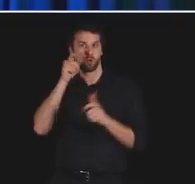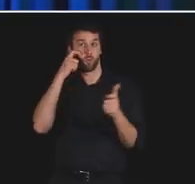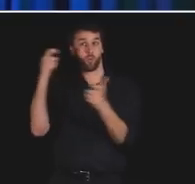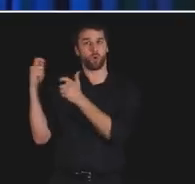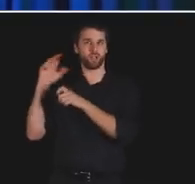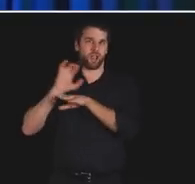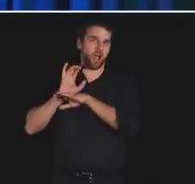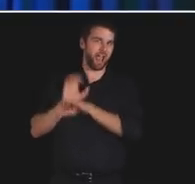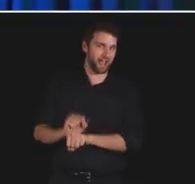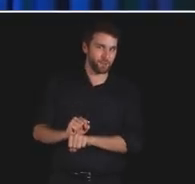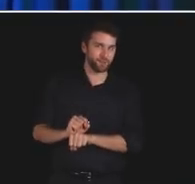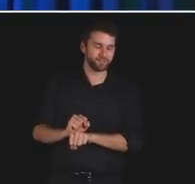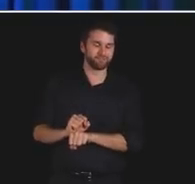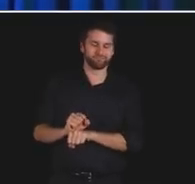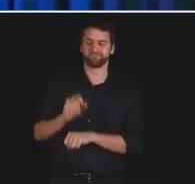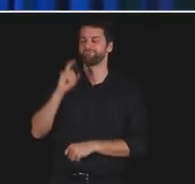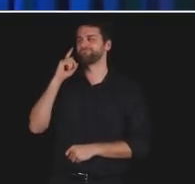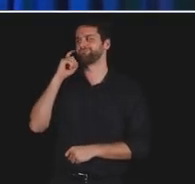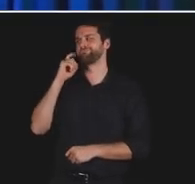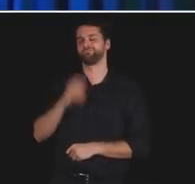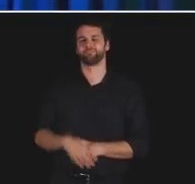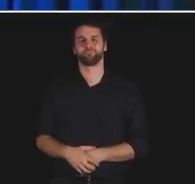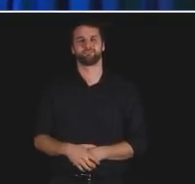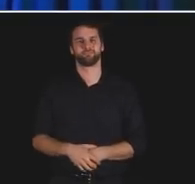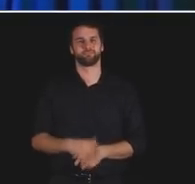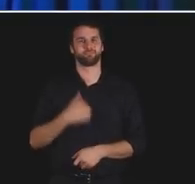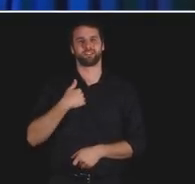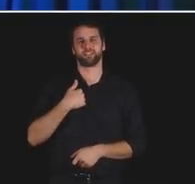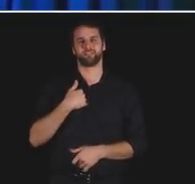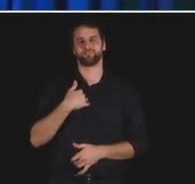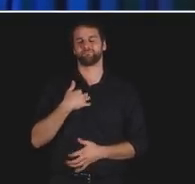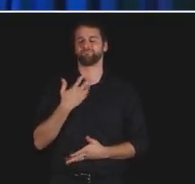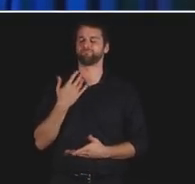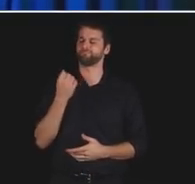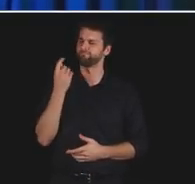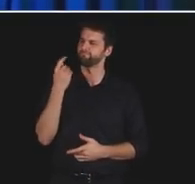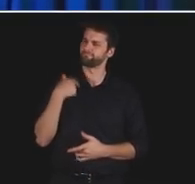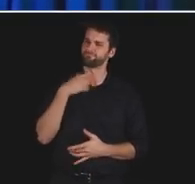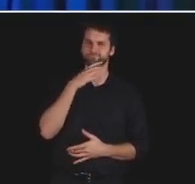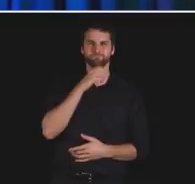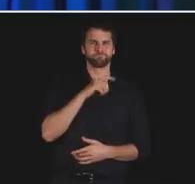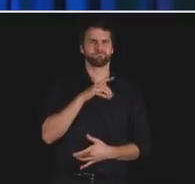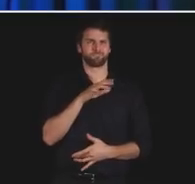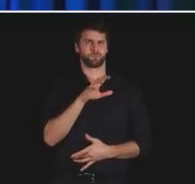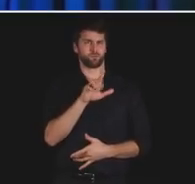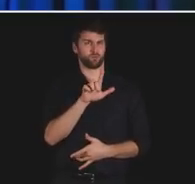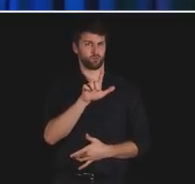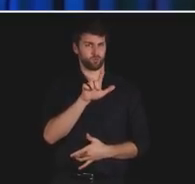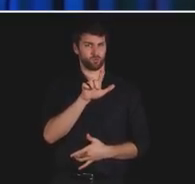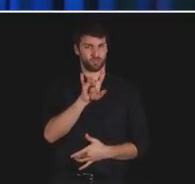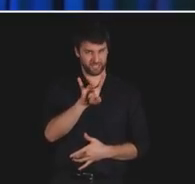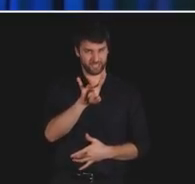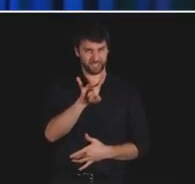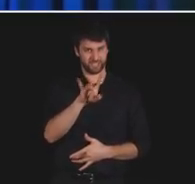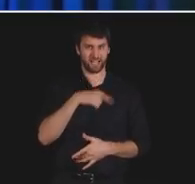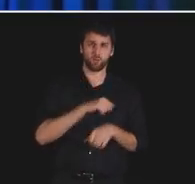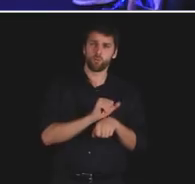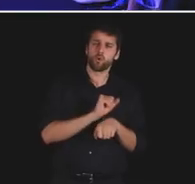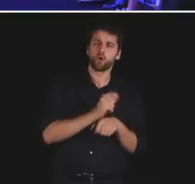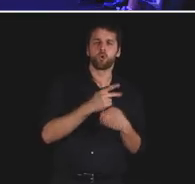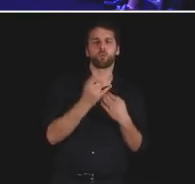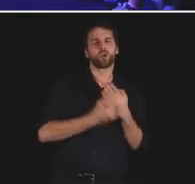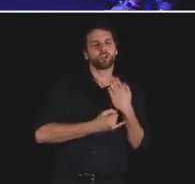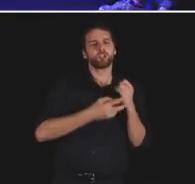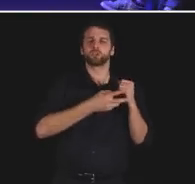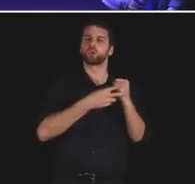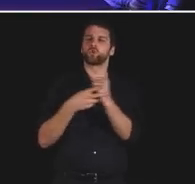that I was 28 years old, and even though I'd already worked on conservation and research projects with birds for years, I'd still